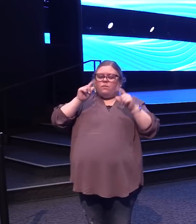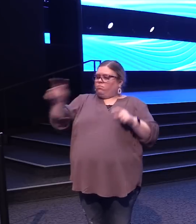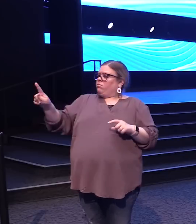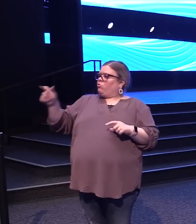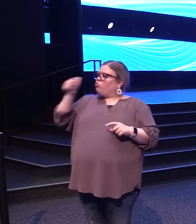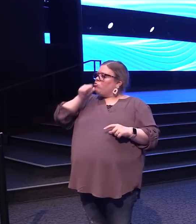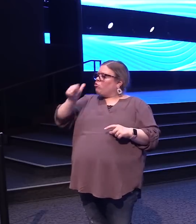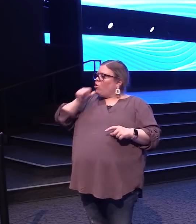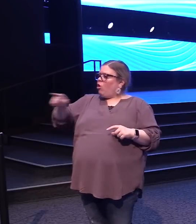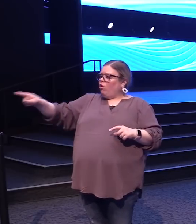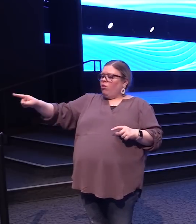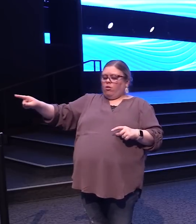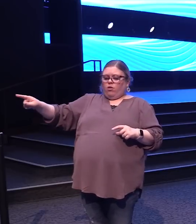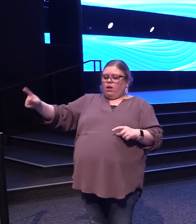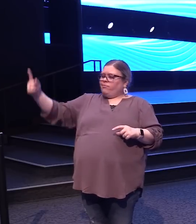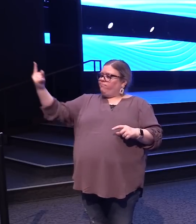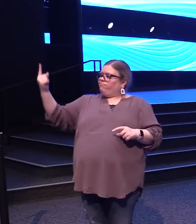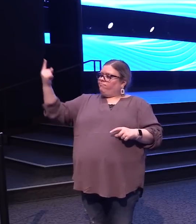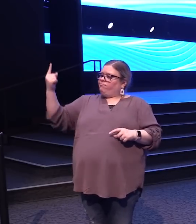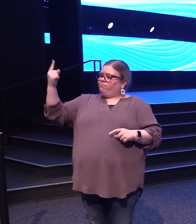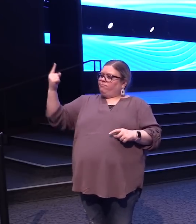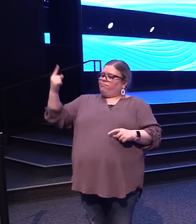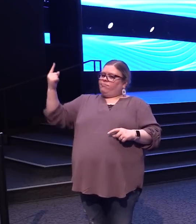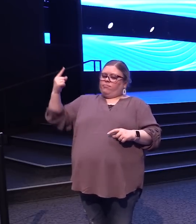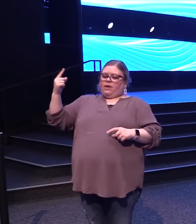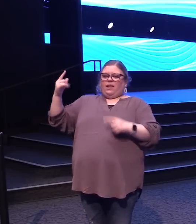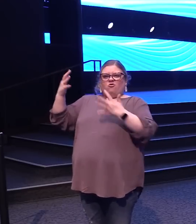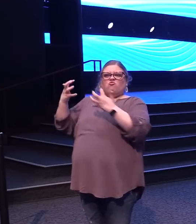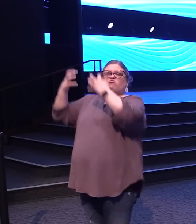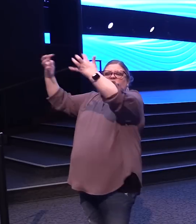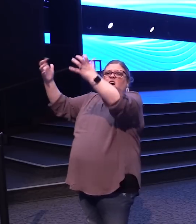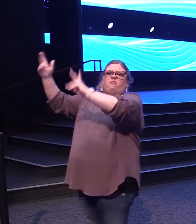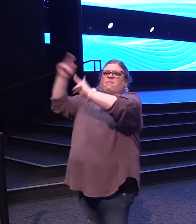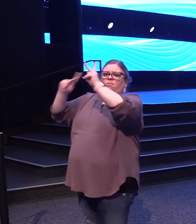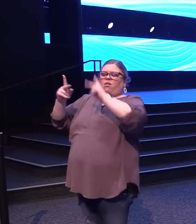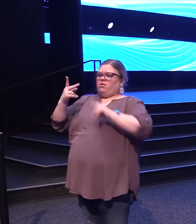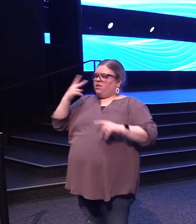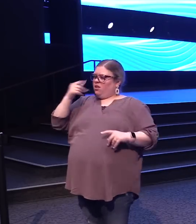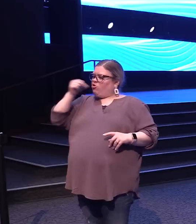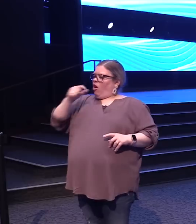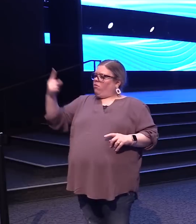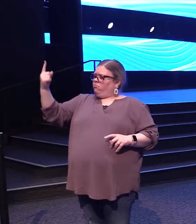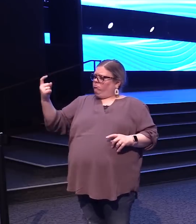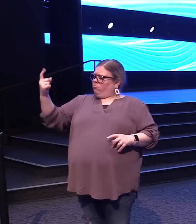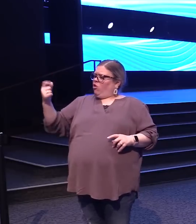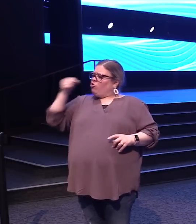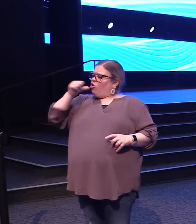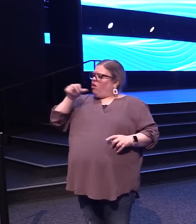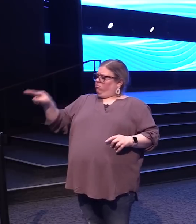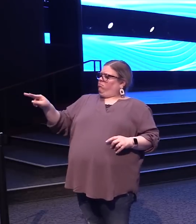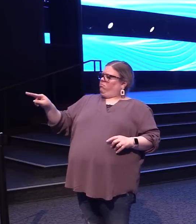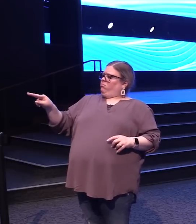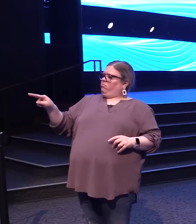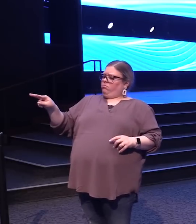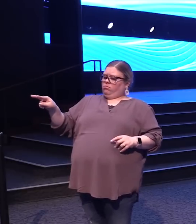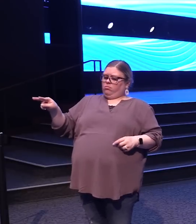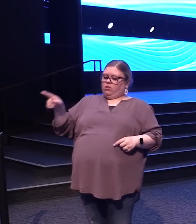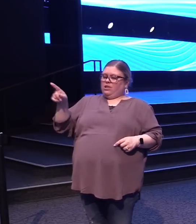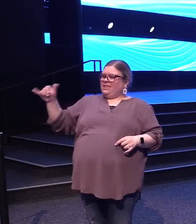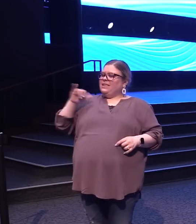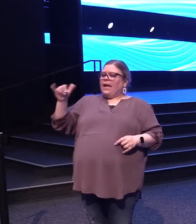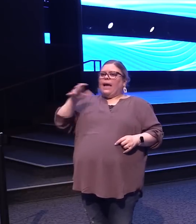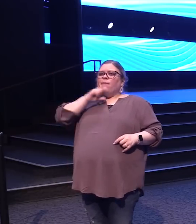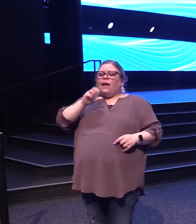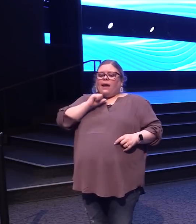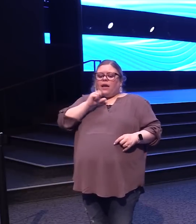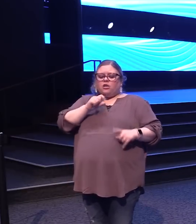this girl that is coming her way in the crowd of people. Now, this girl stood out because she was Johanna's